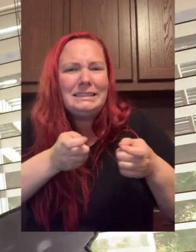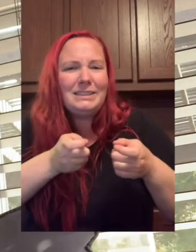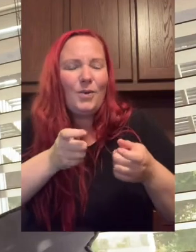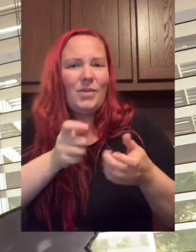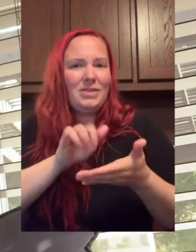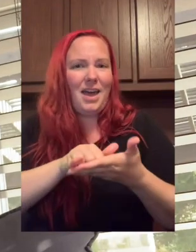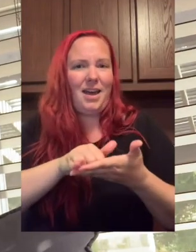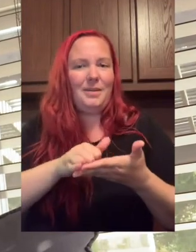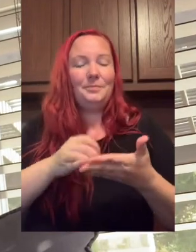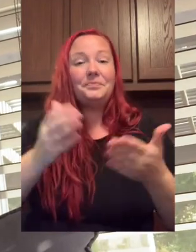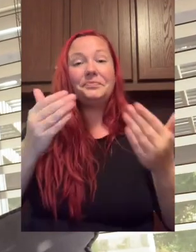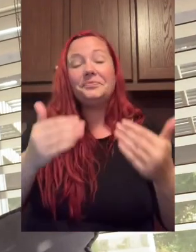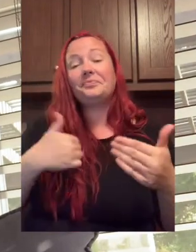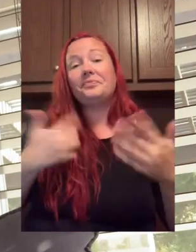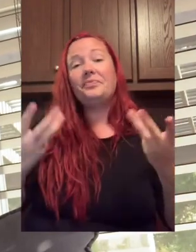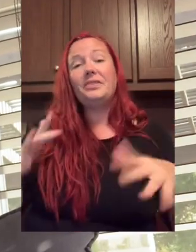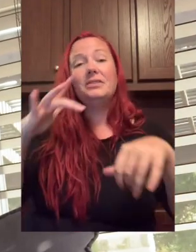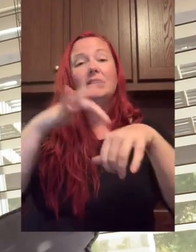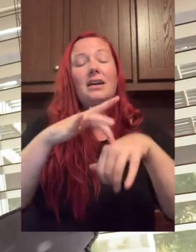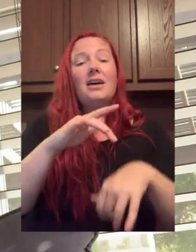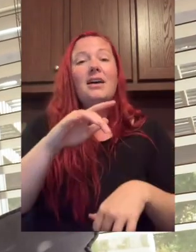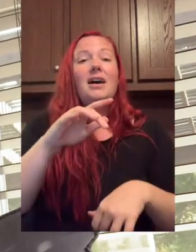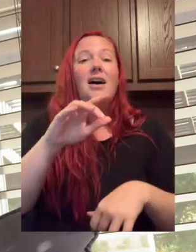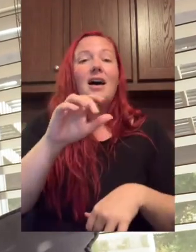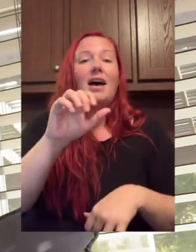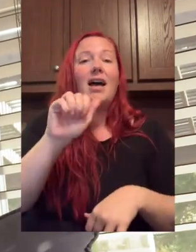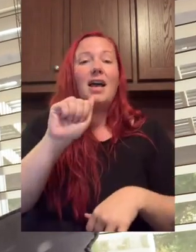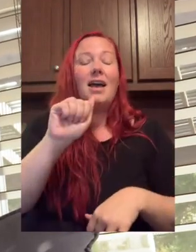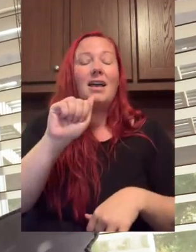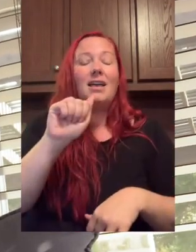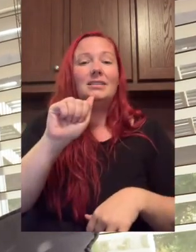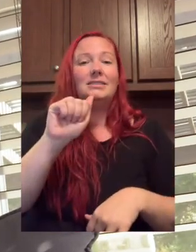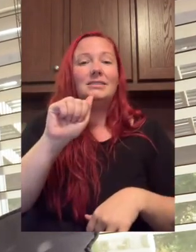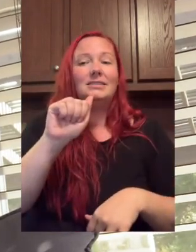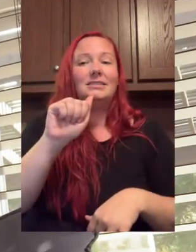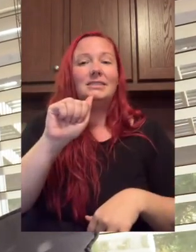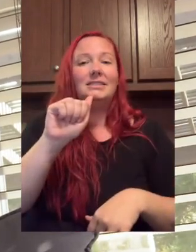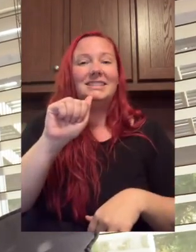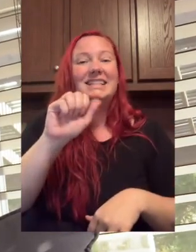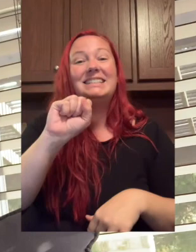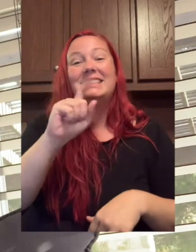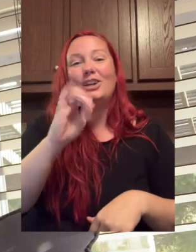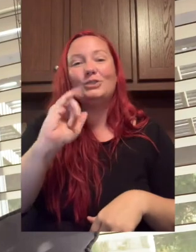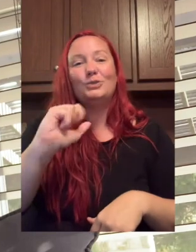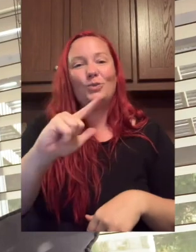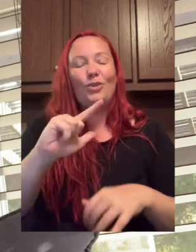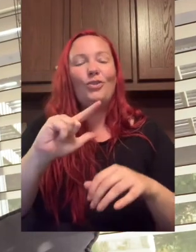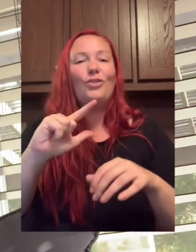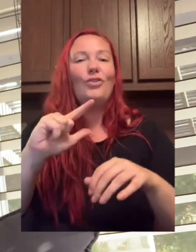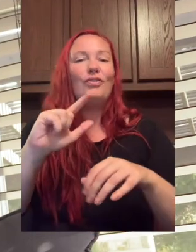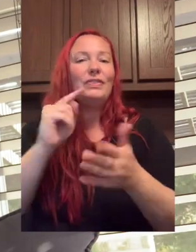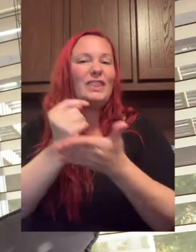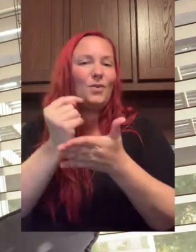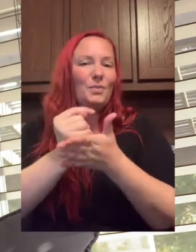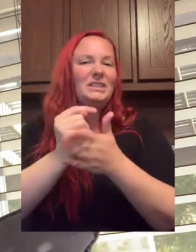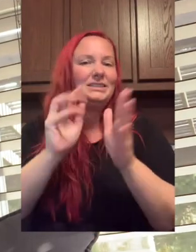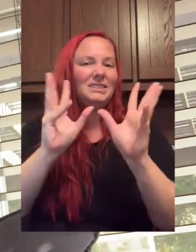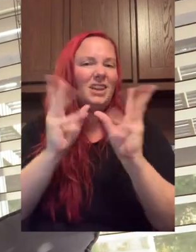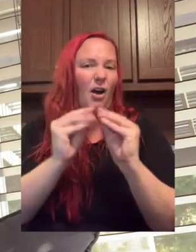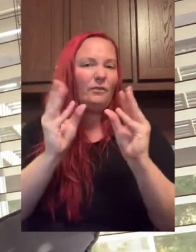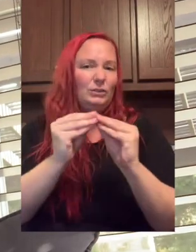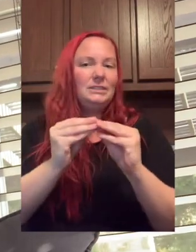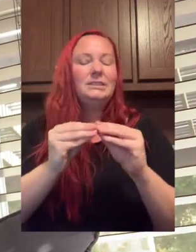being trained to be worried about cheating. But we are not being told how to kind of deal with that in a better